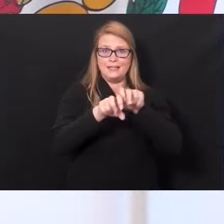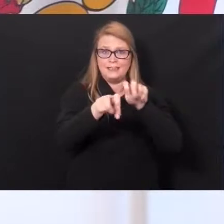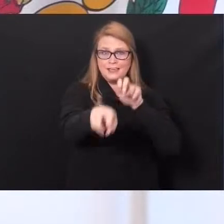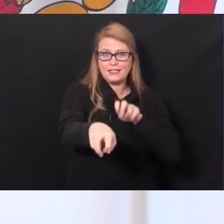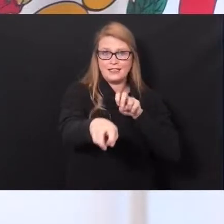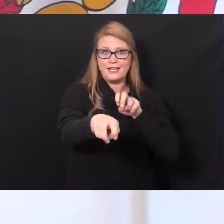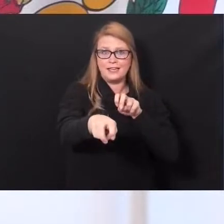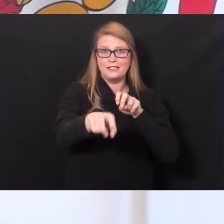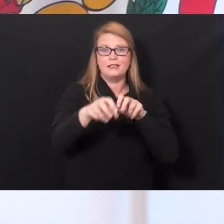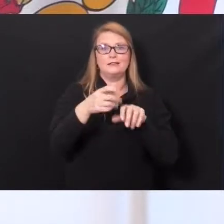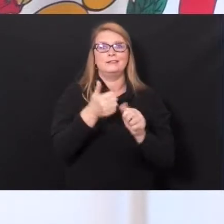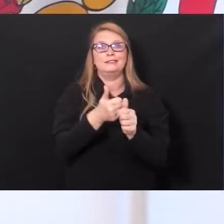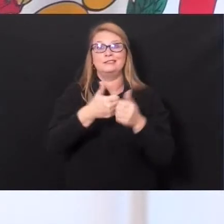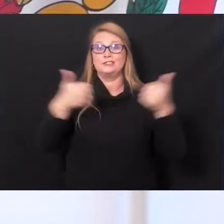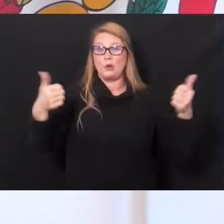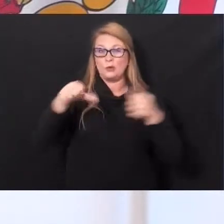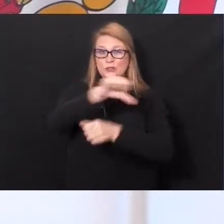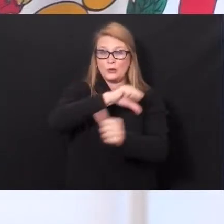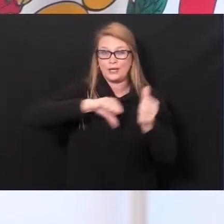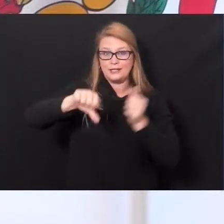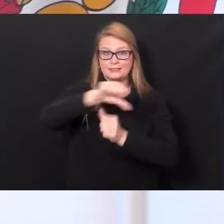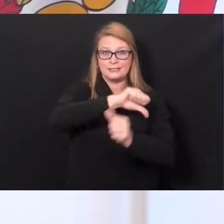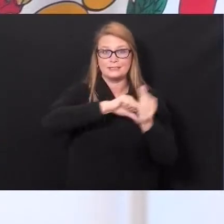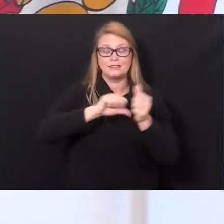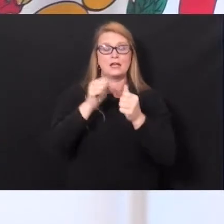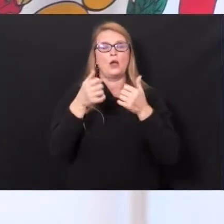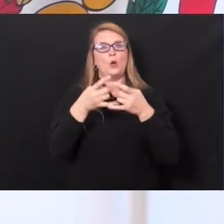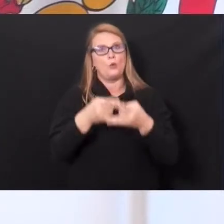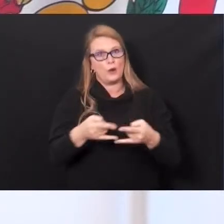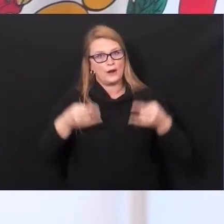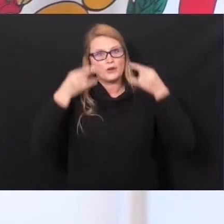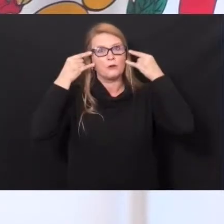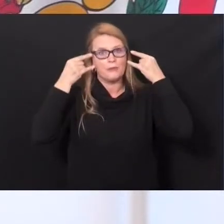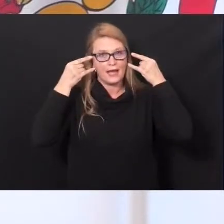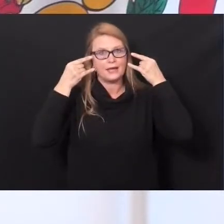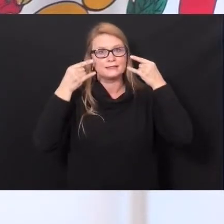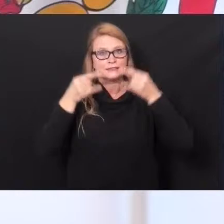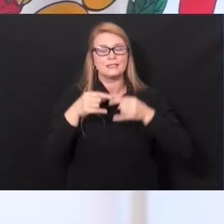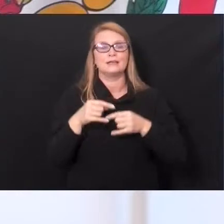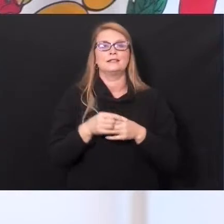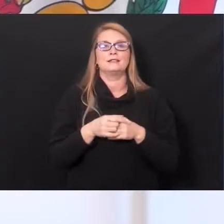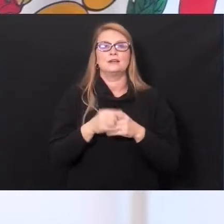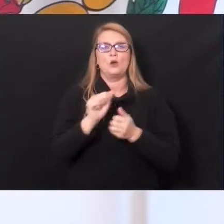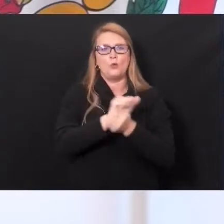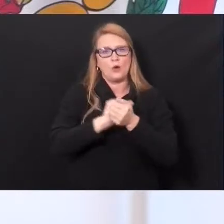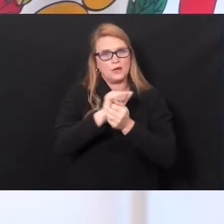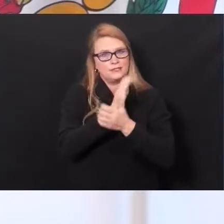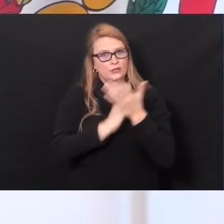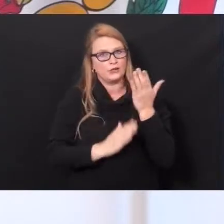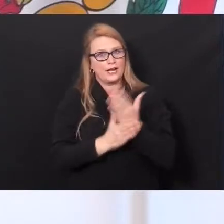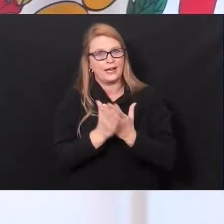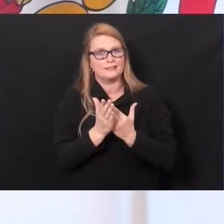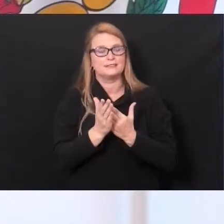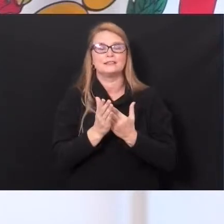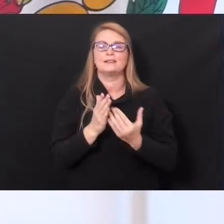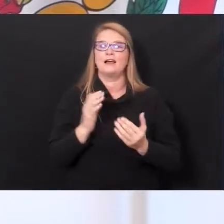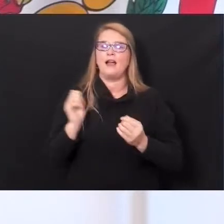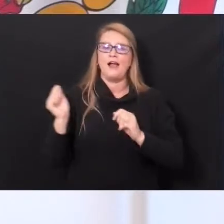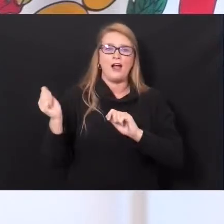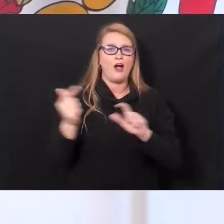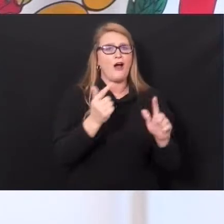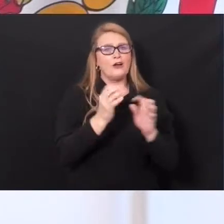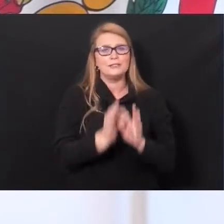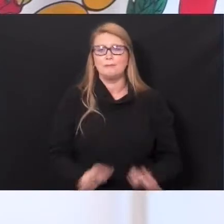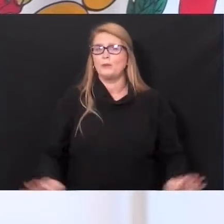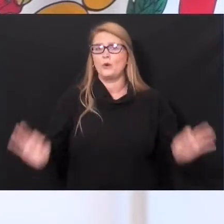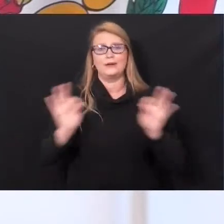church. Absolutely, you know, from the standpoint of wearing your mask and social distancing and washing your hands, it's all important